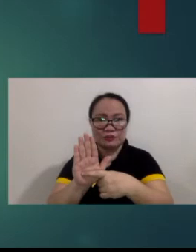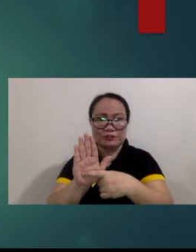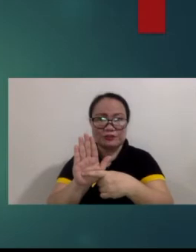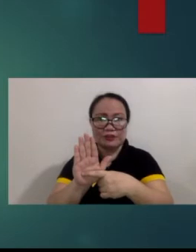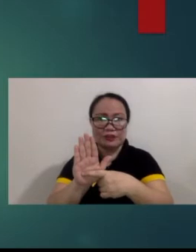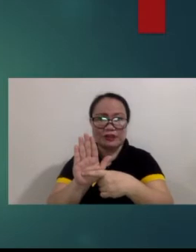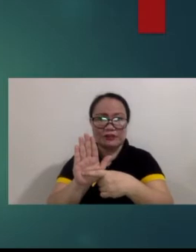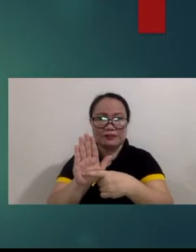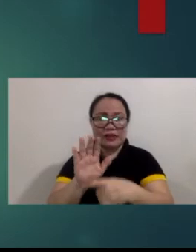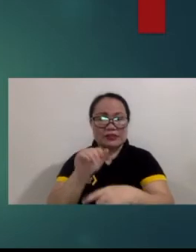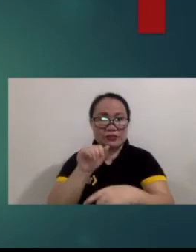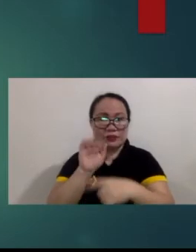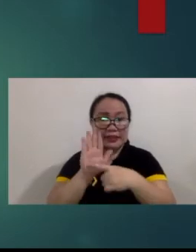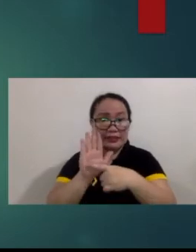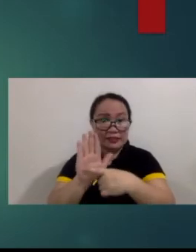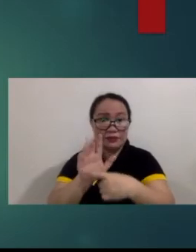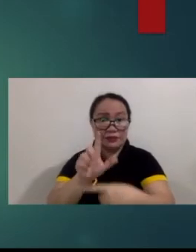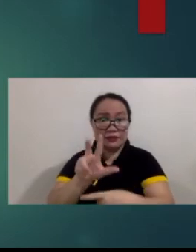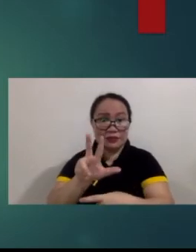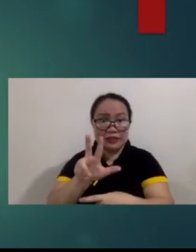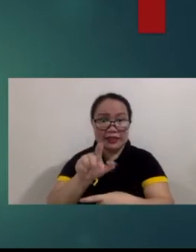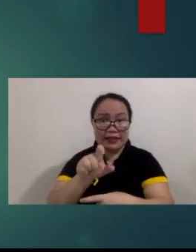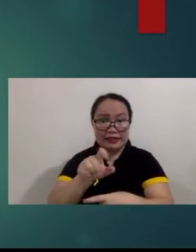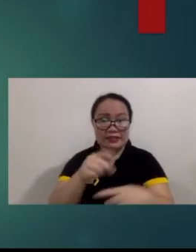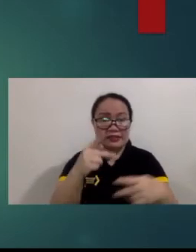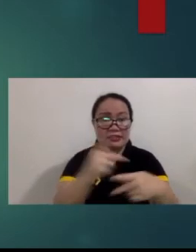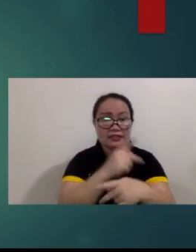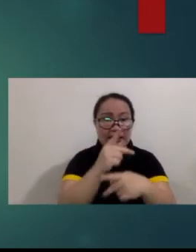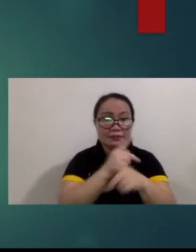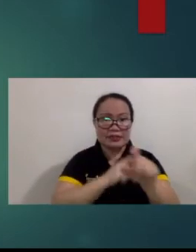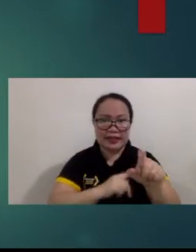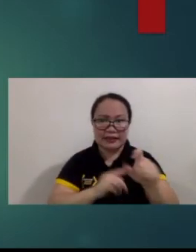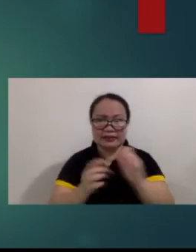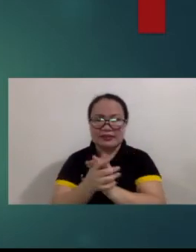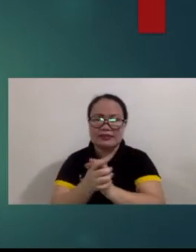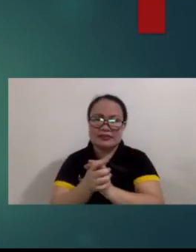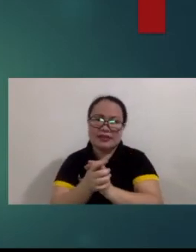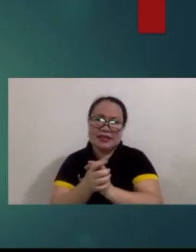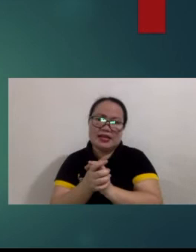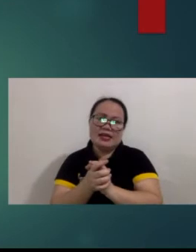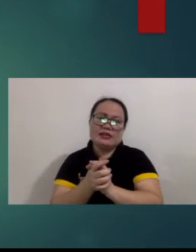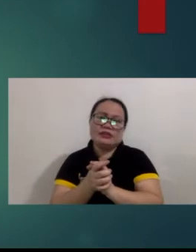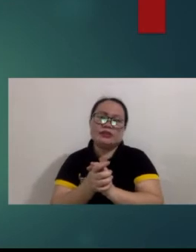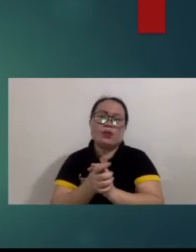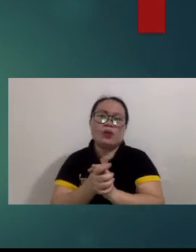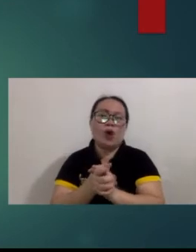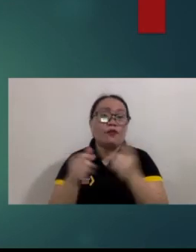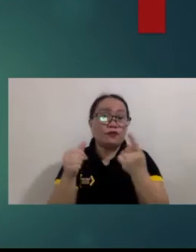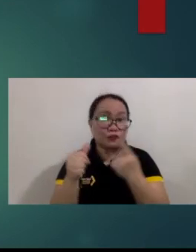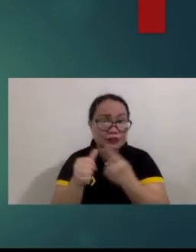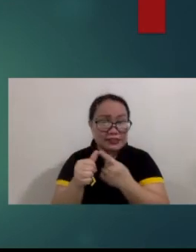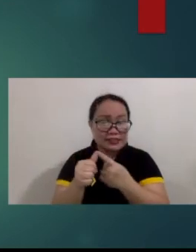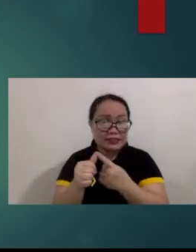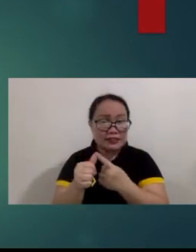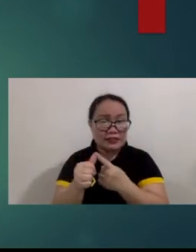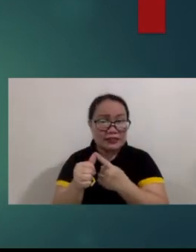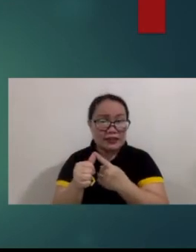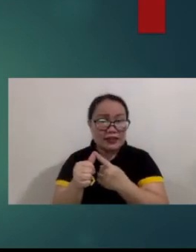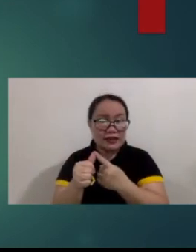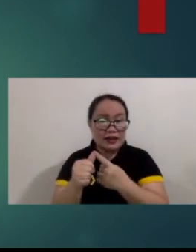integer. So, negative 3x times x. So,